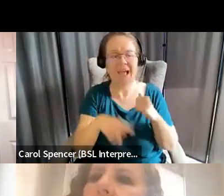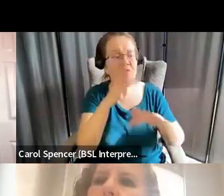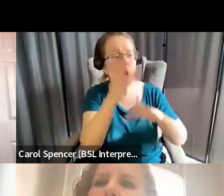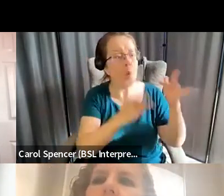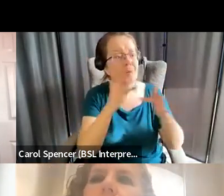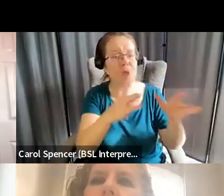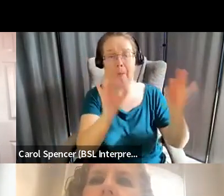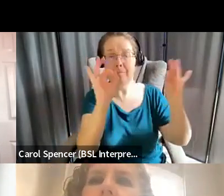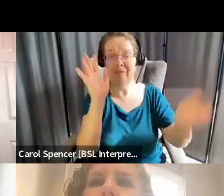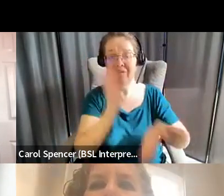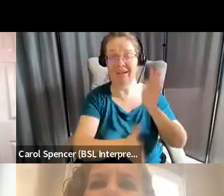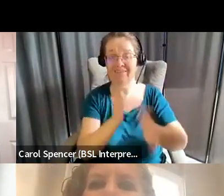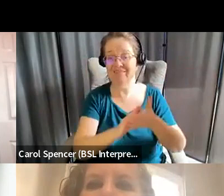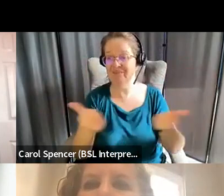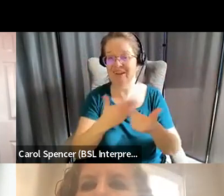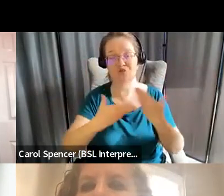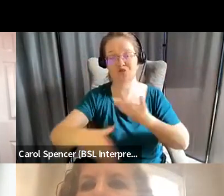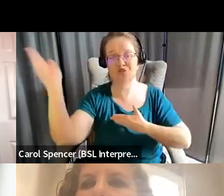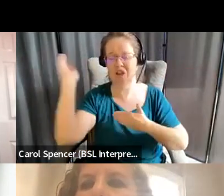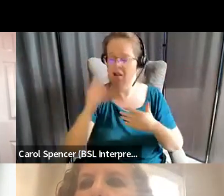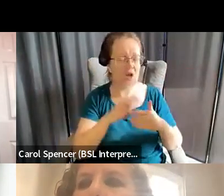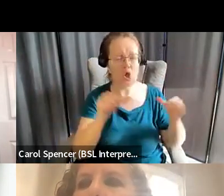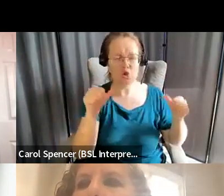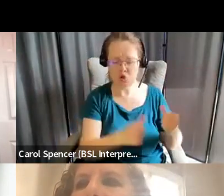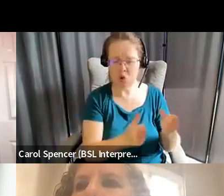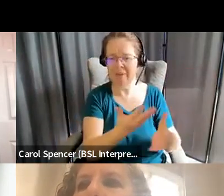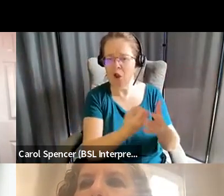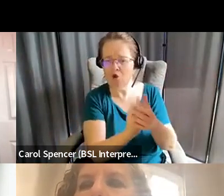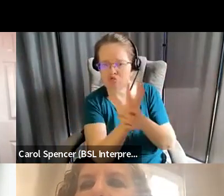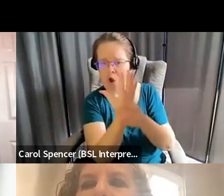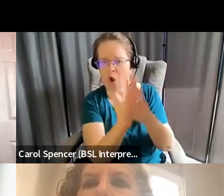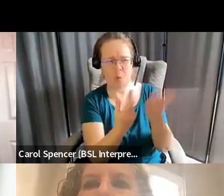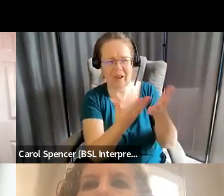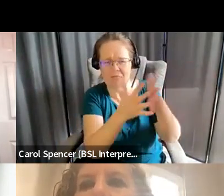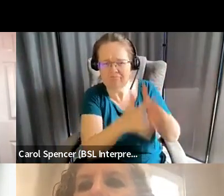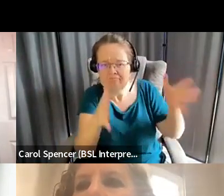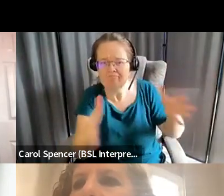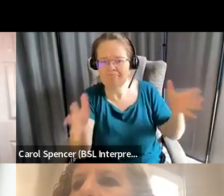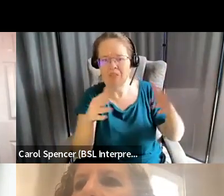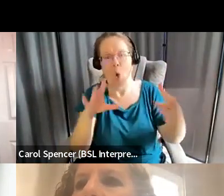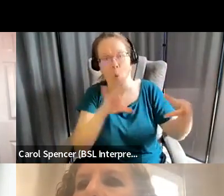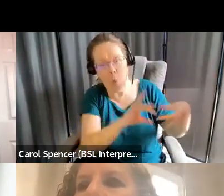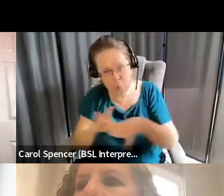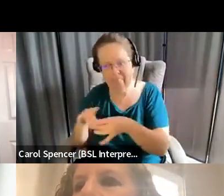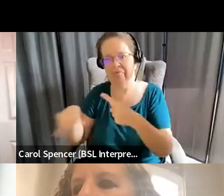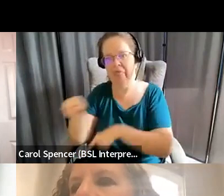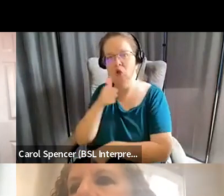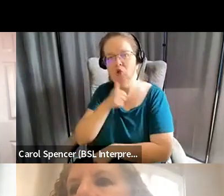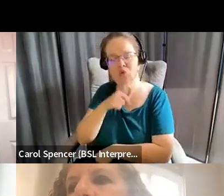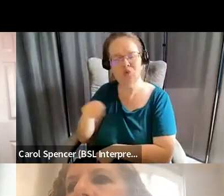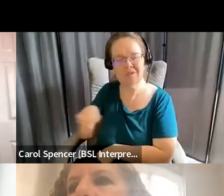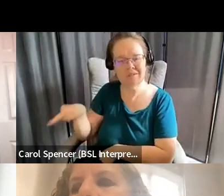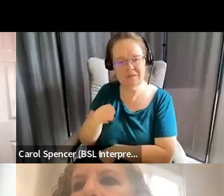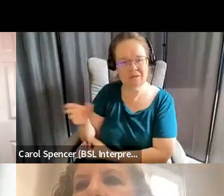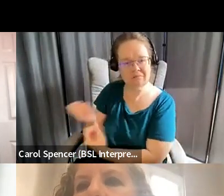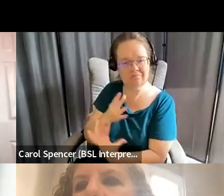perfect all the time, and it should be growing and evolving with the users. Yeah, 100%. And I think it's